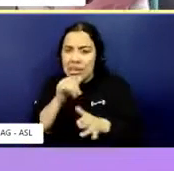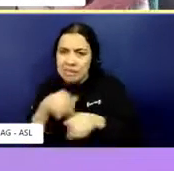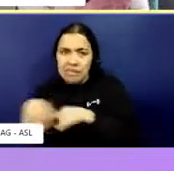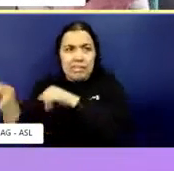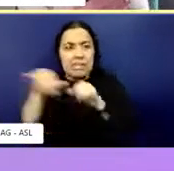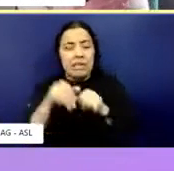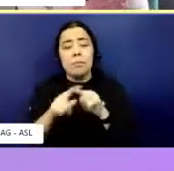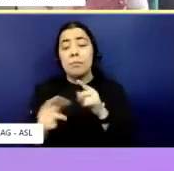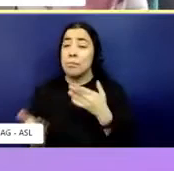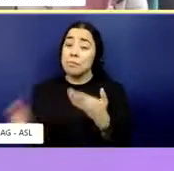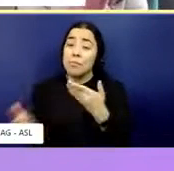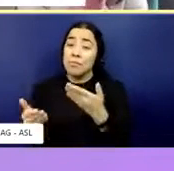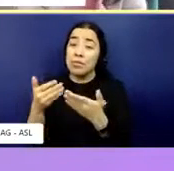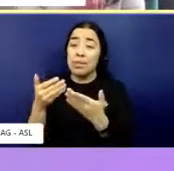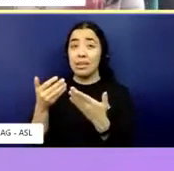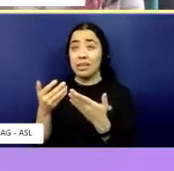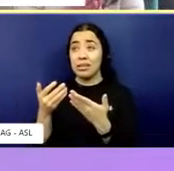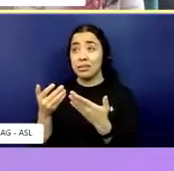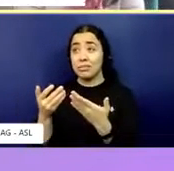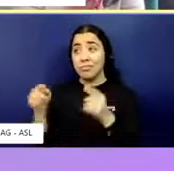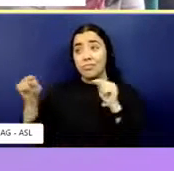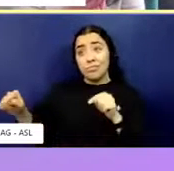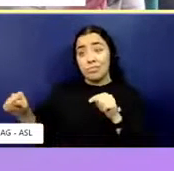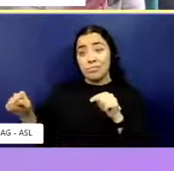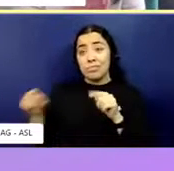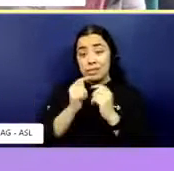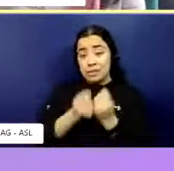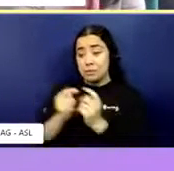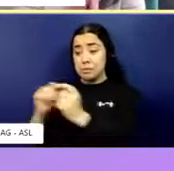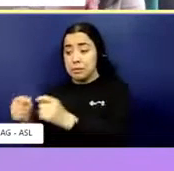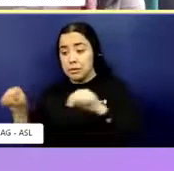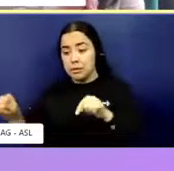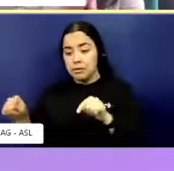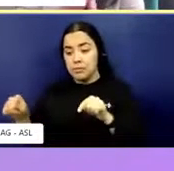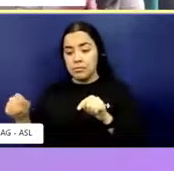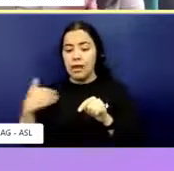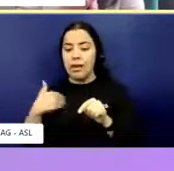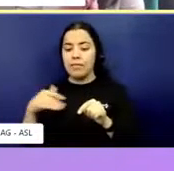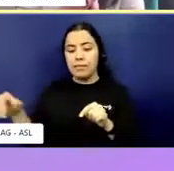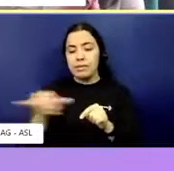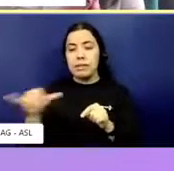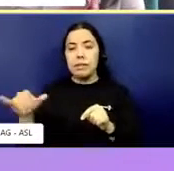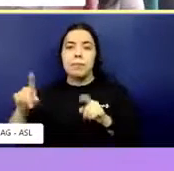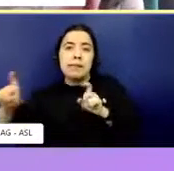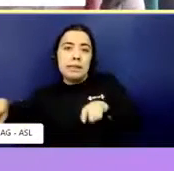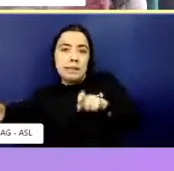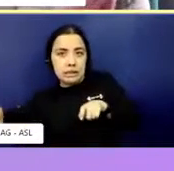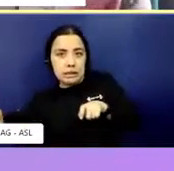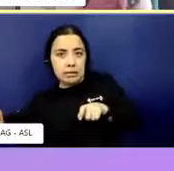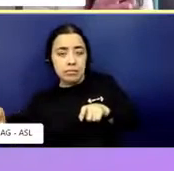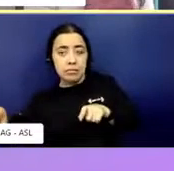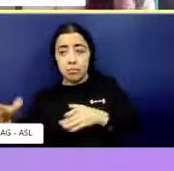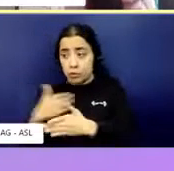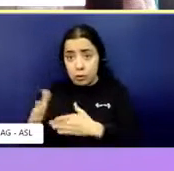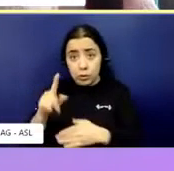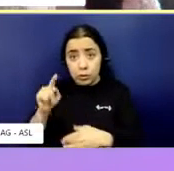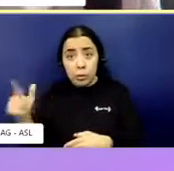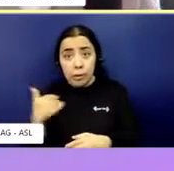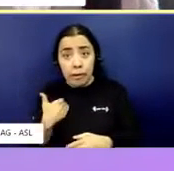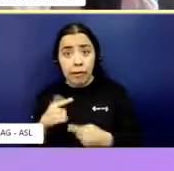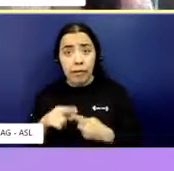both need the same types of things. Is there a shared tool? Is there a shared